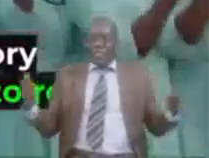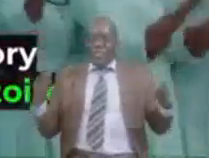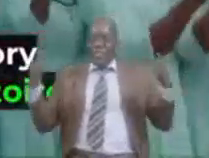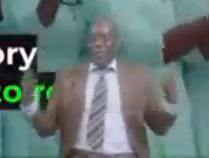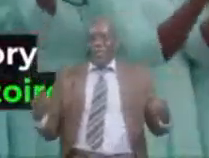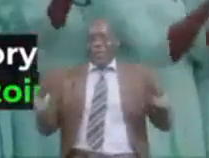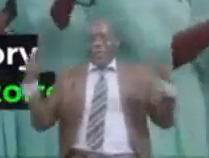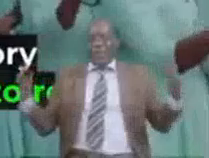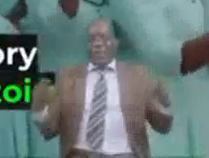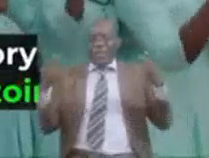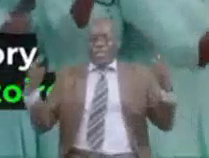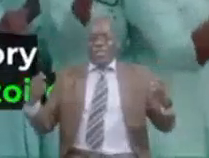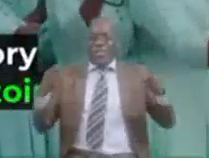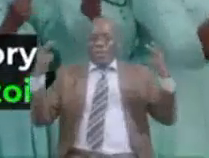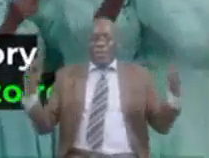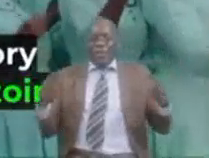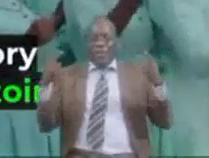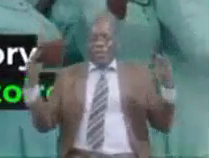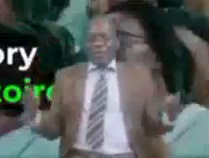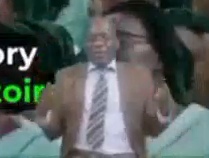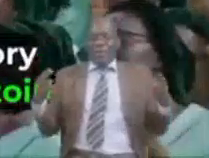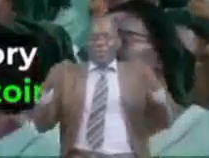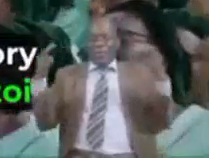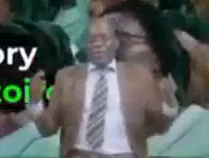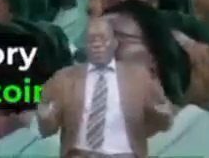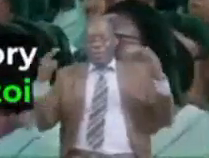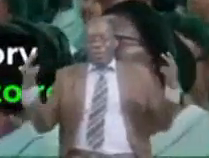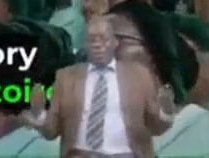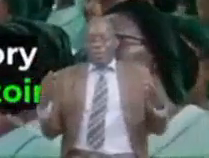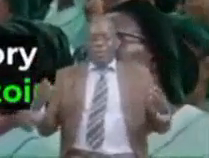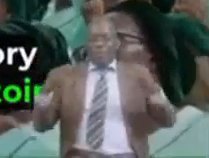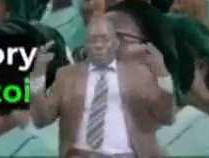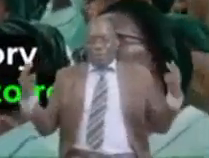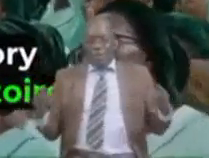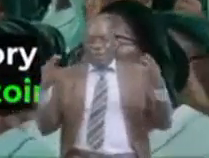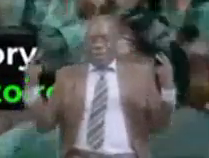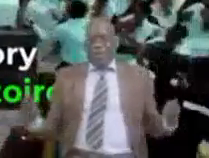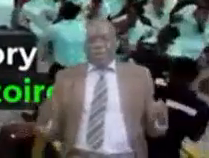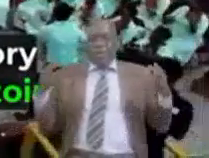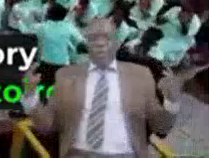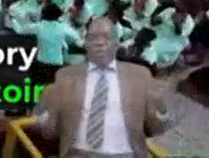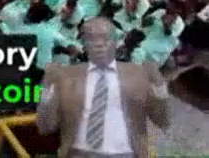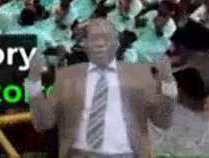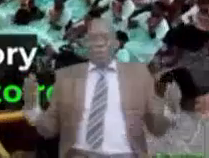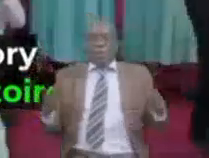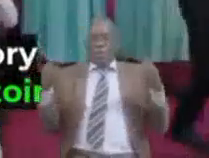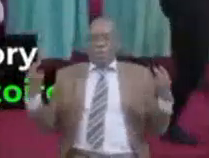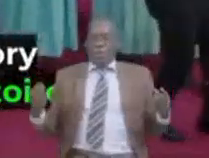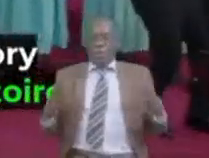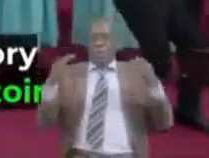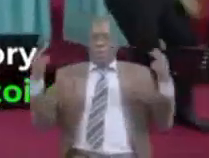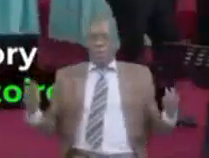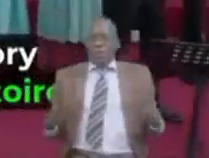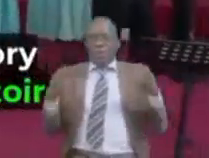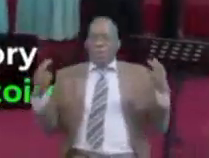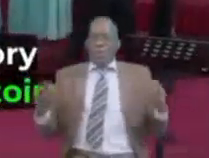right now, on this ground. Victory, victory, victory, victory, victory